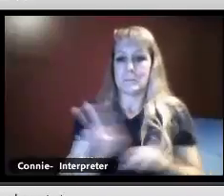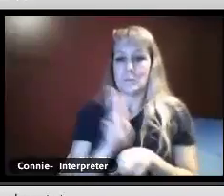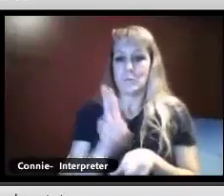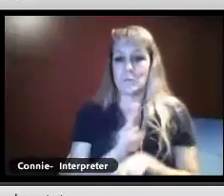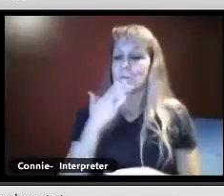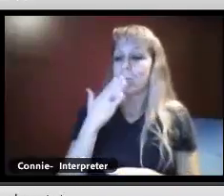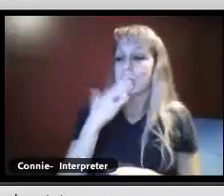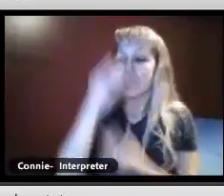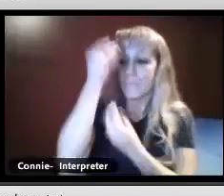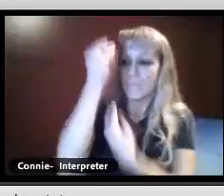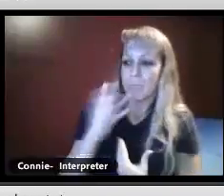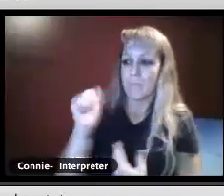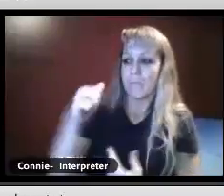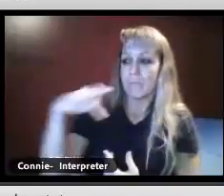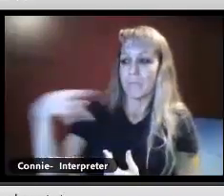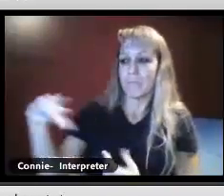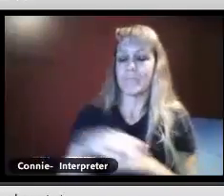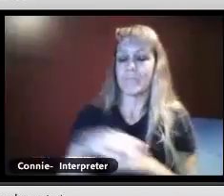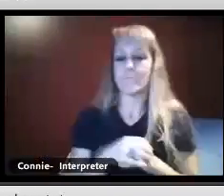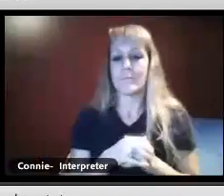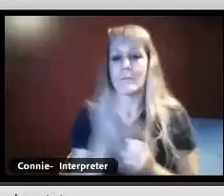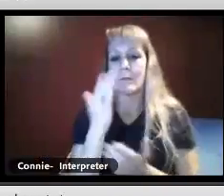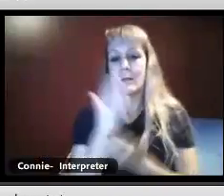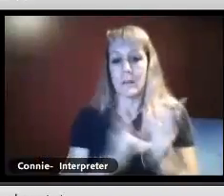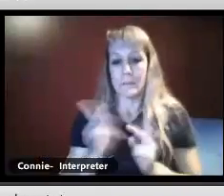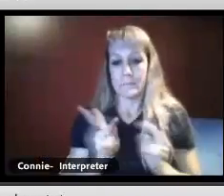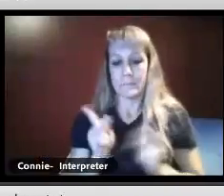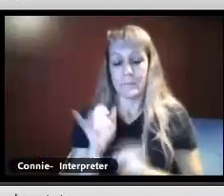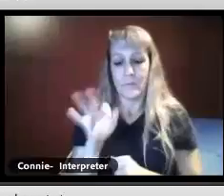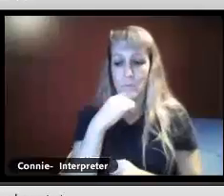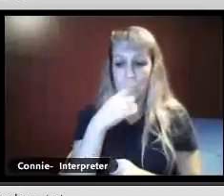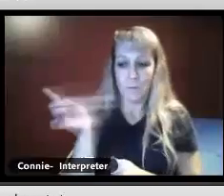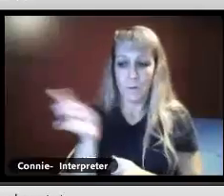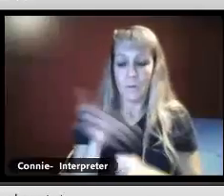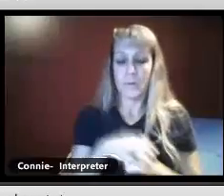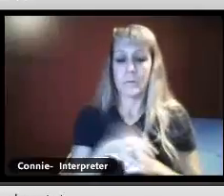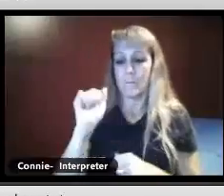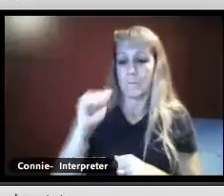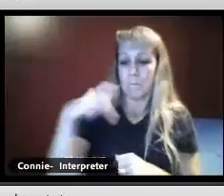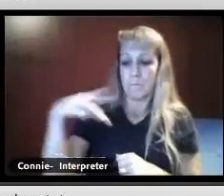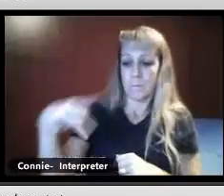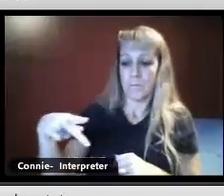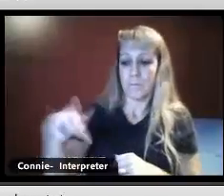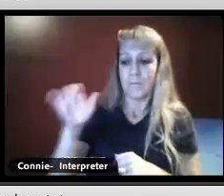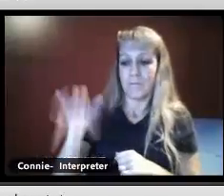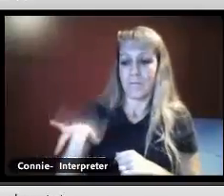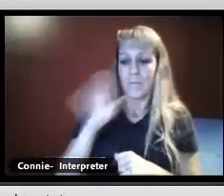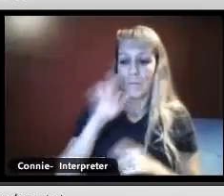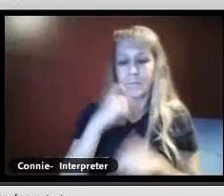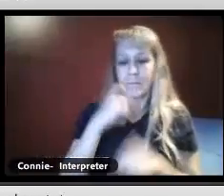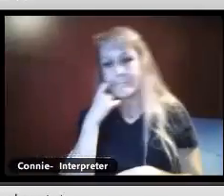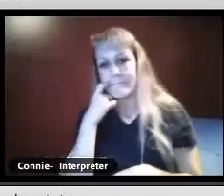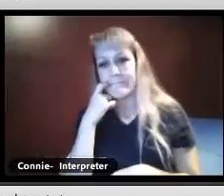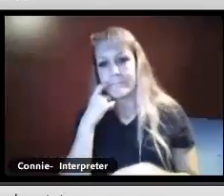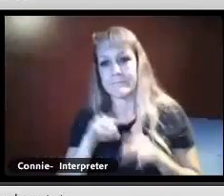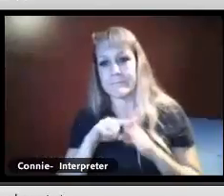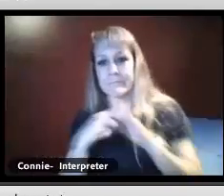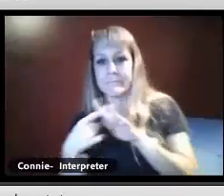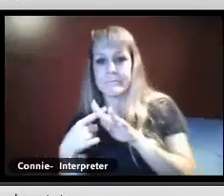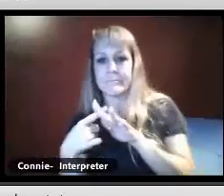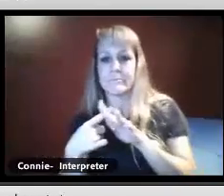that. I think for some people, if you mention there's an app, that will be the hook that sort of, shall